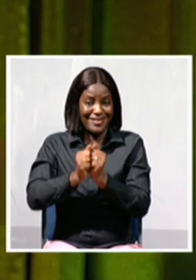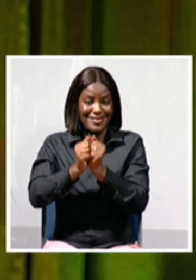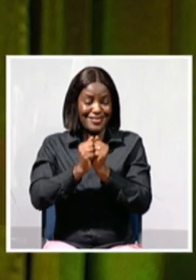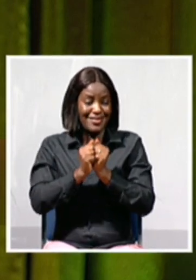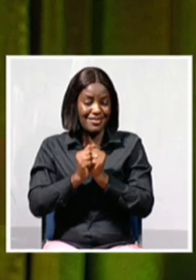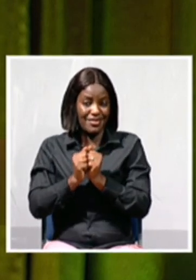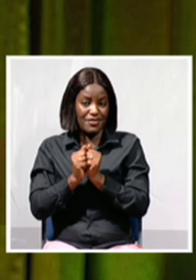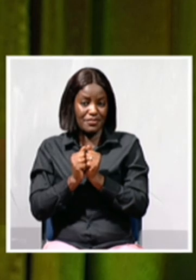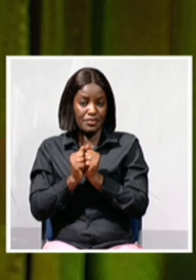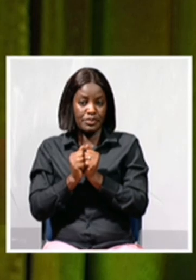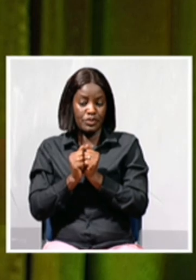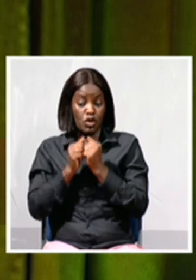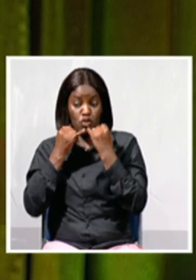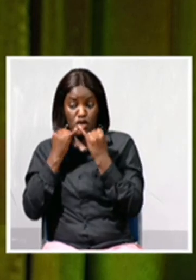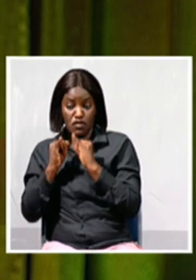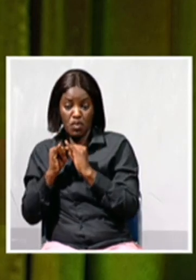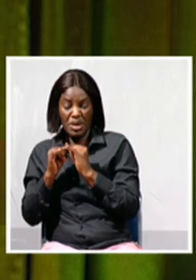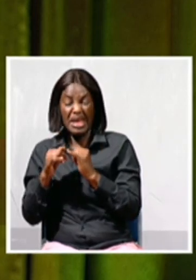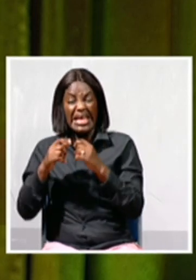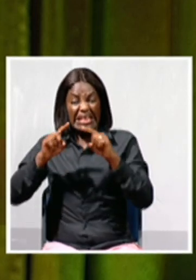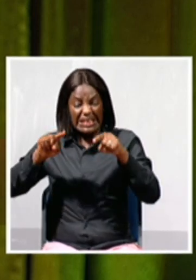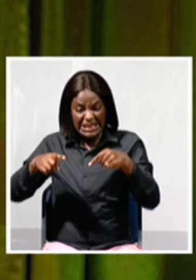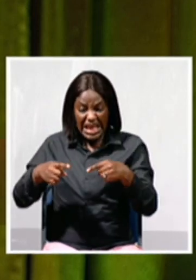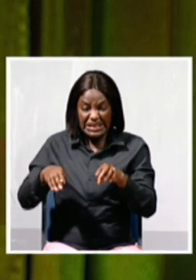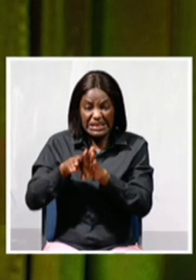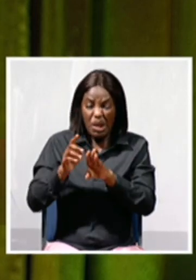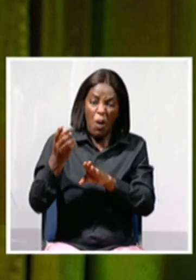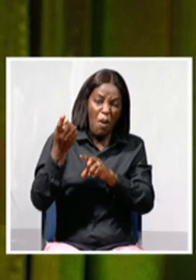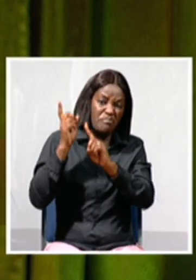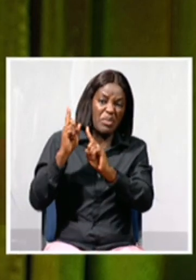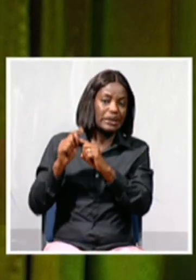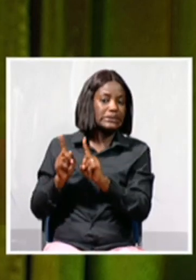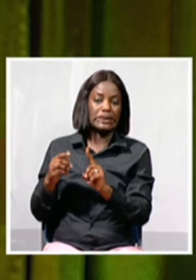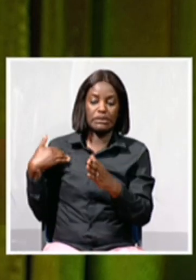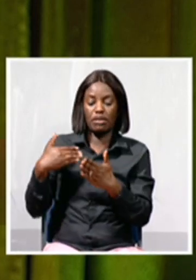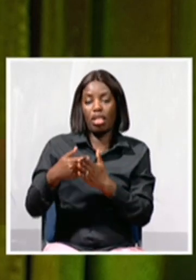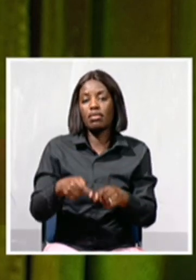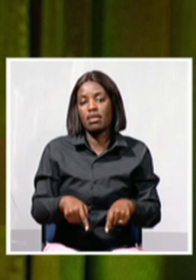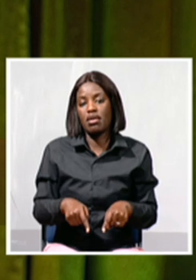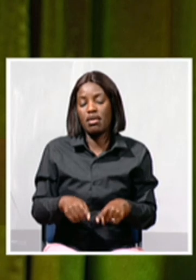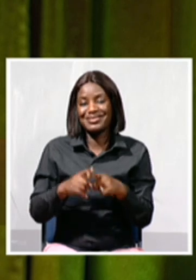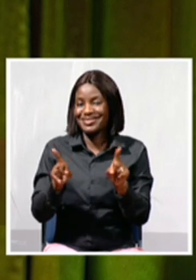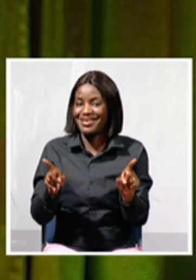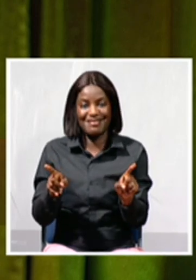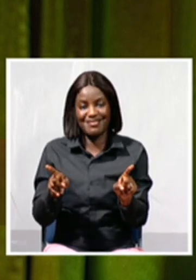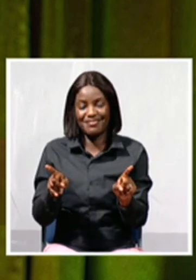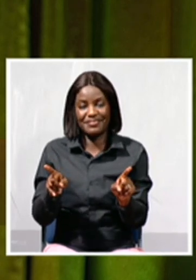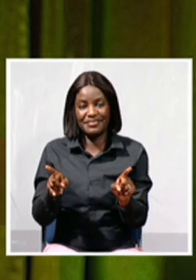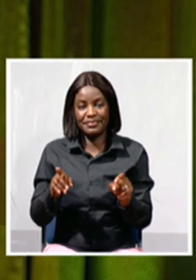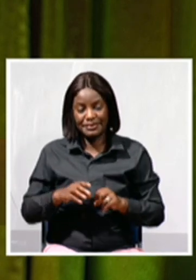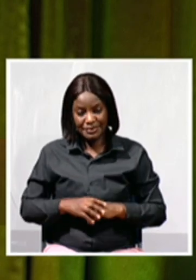not how things should be done now. There's a different method and a different way of getting young people to the polling